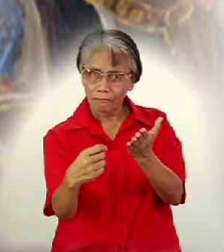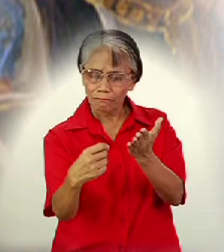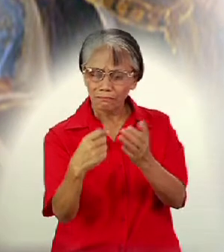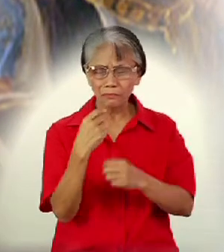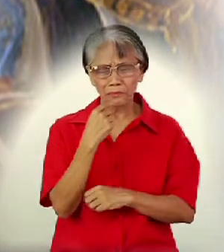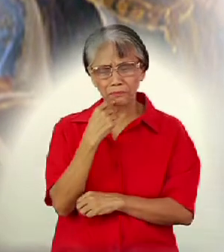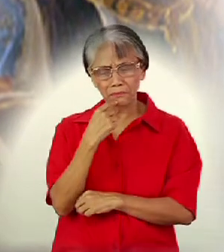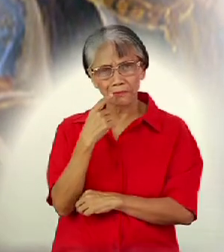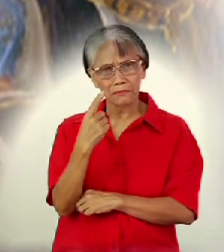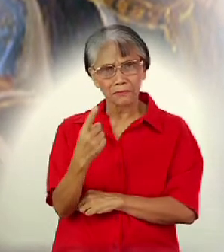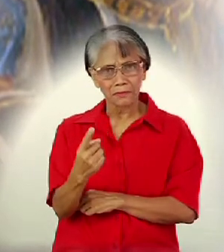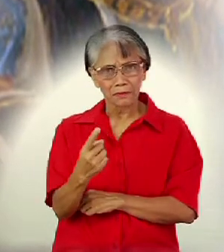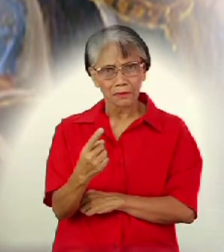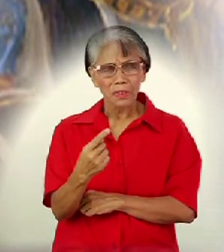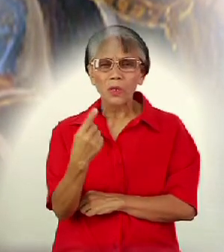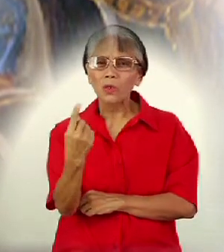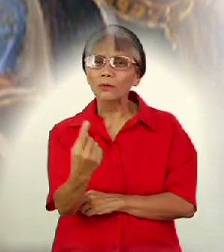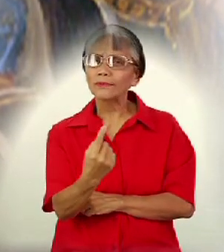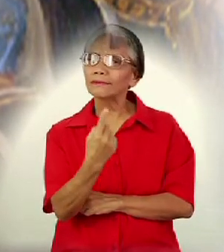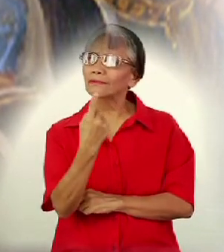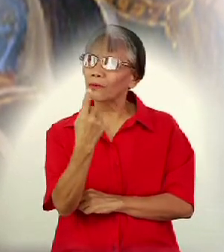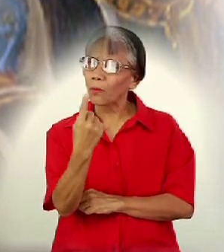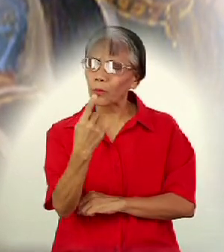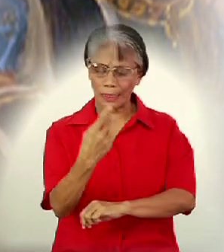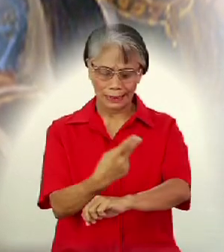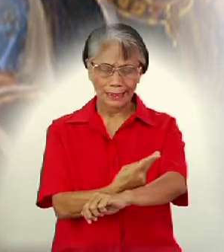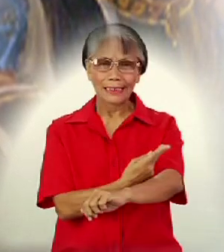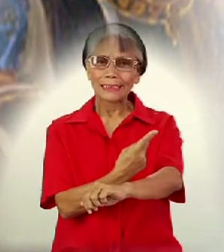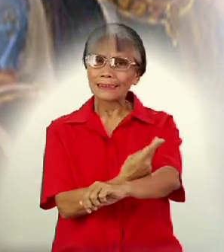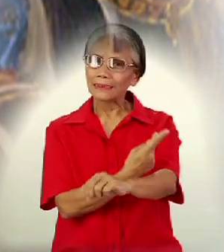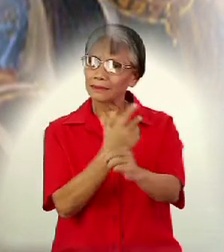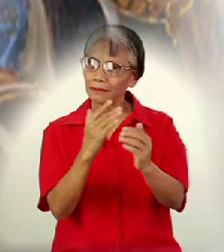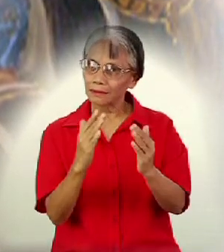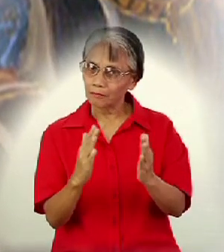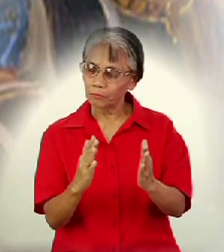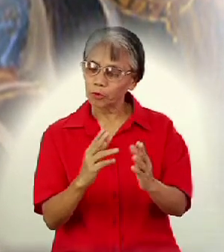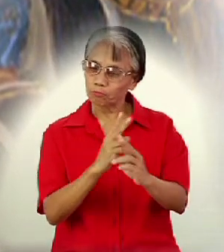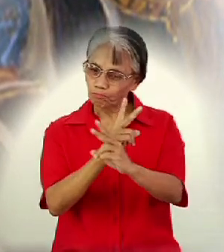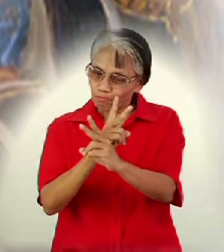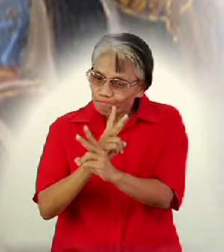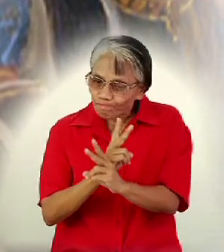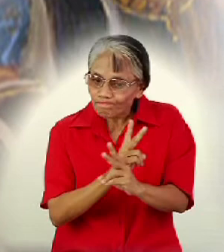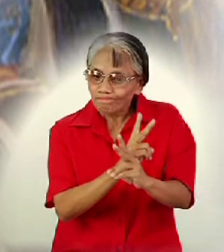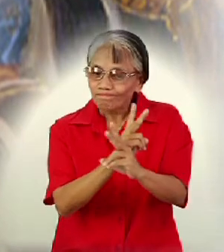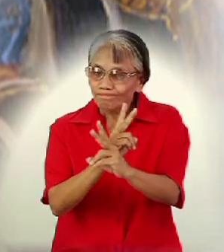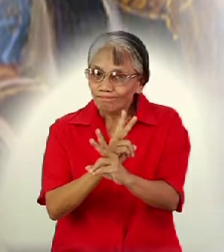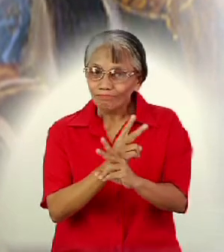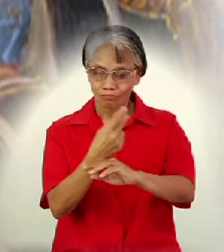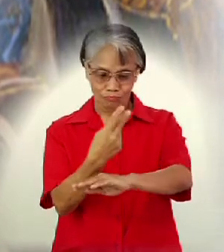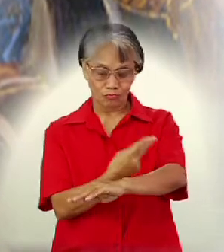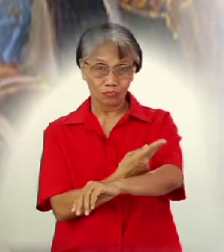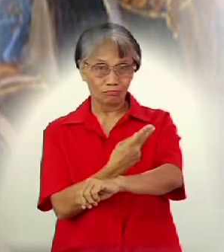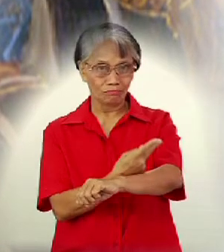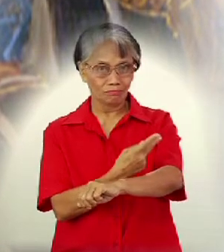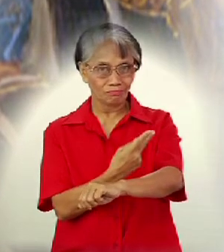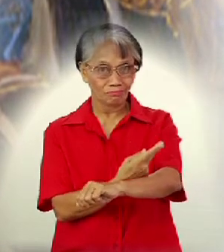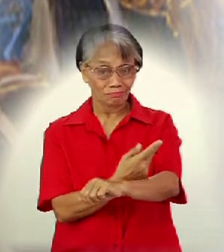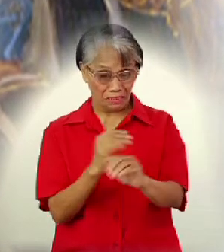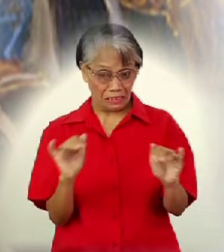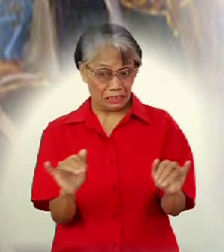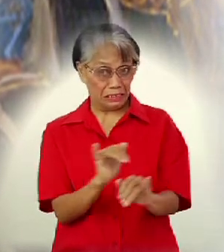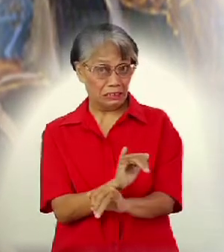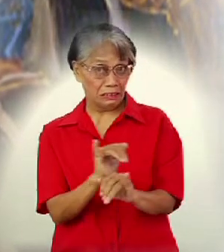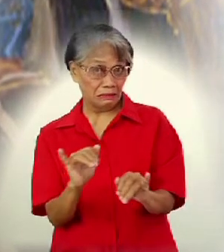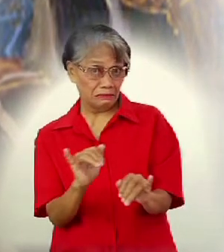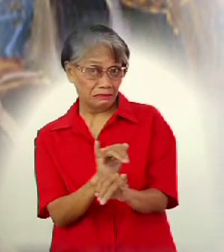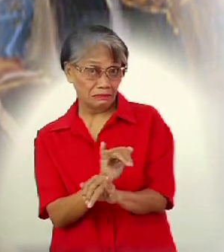said he was a lowly shepherd. He took care of sheep. He was also